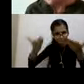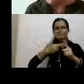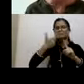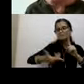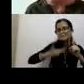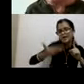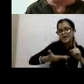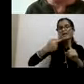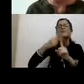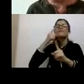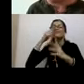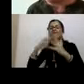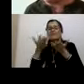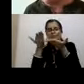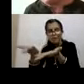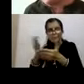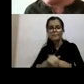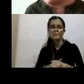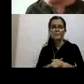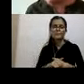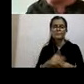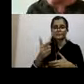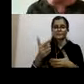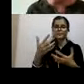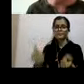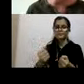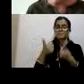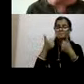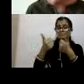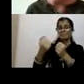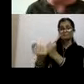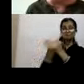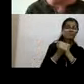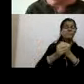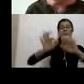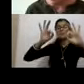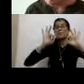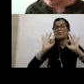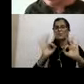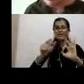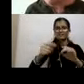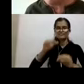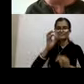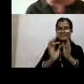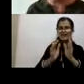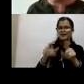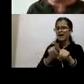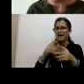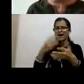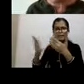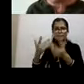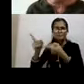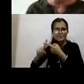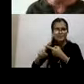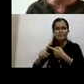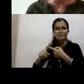who used to, you know, fight with me the most and now are my biggest supporters. If there's a fire, they're the first ones to go out and try to put out the